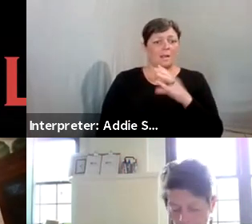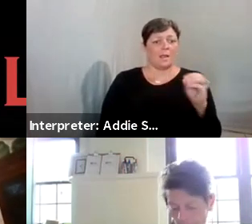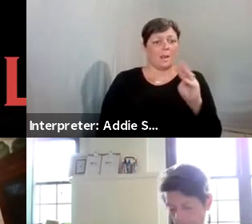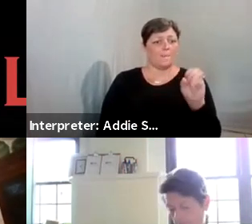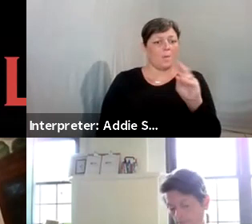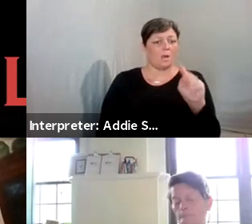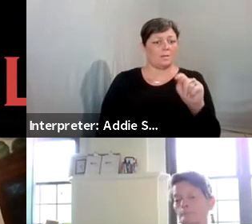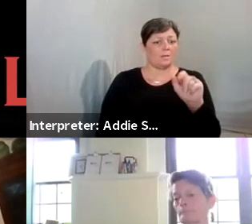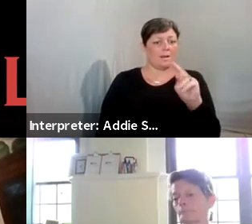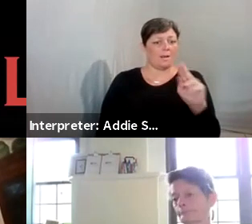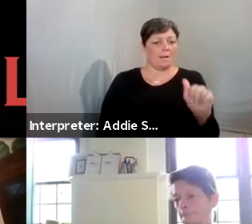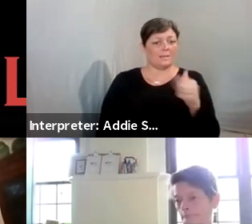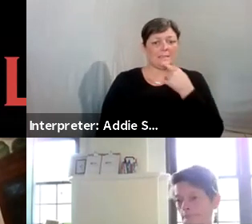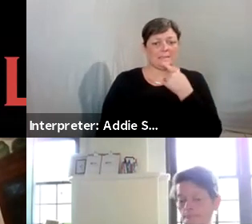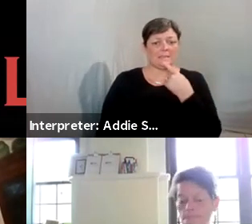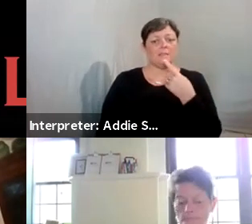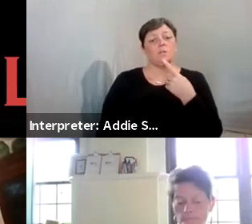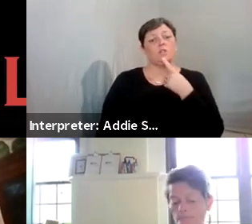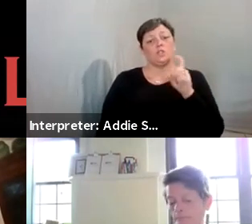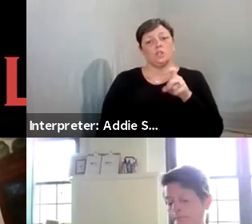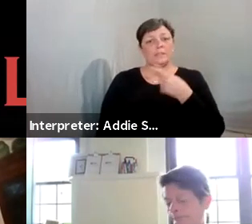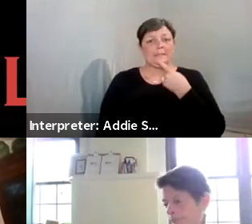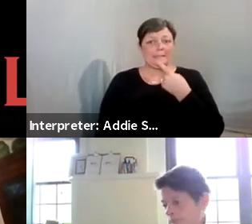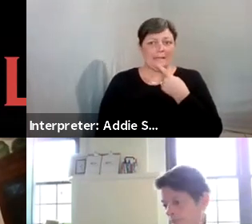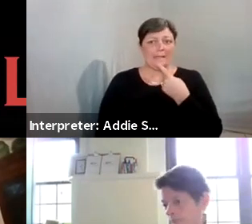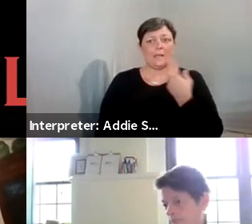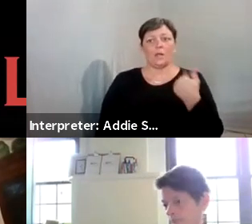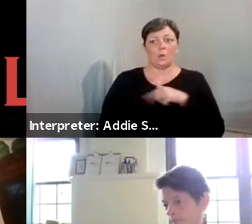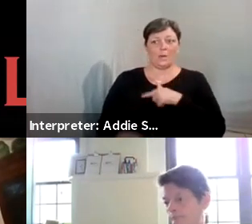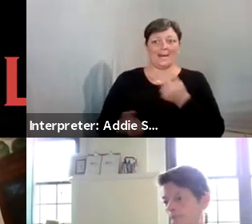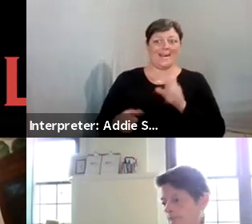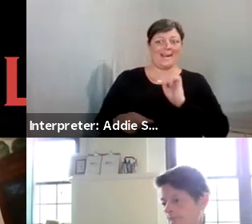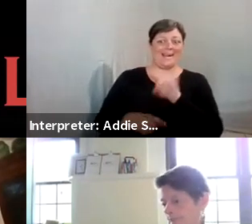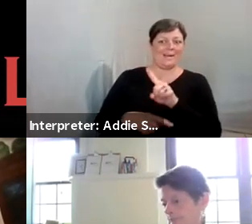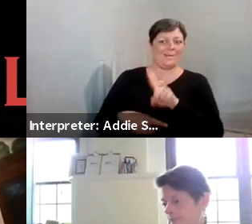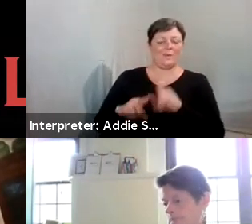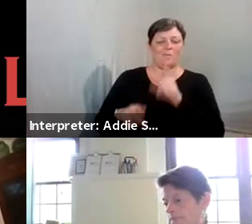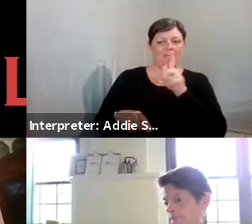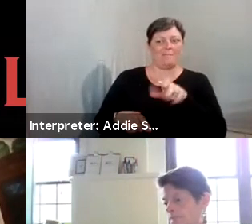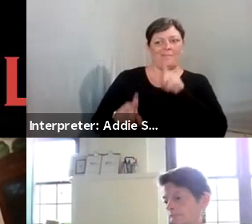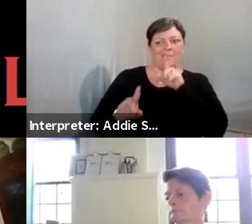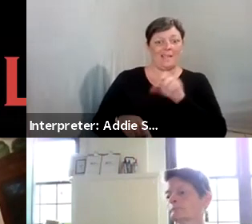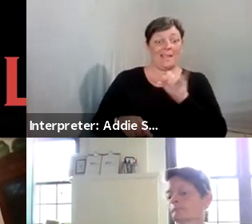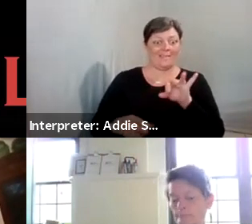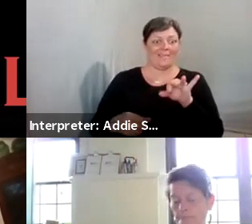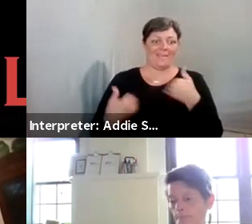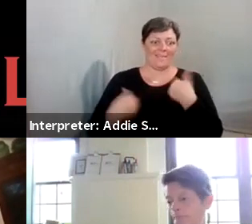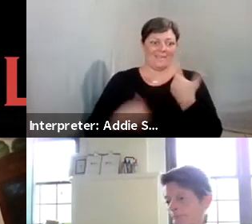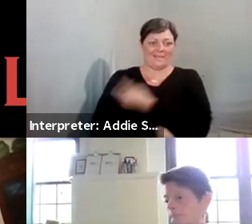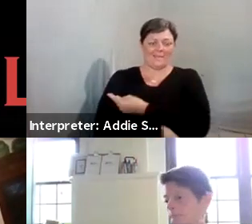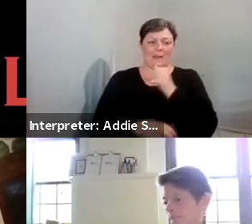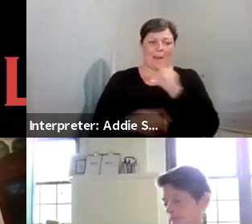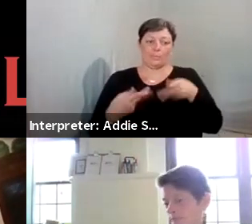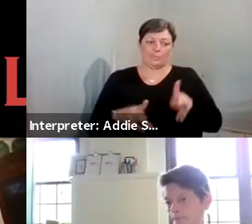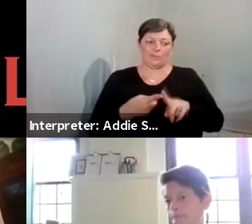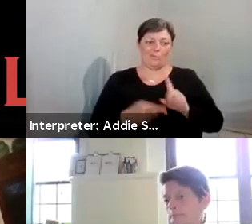that they should say we can ask, but they don't have to answer if they are vaccinated or not, because they are not allowed to